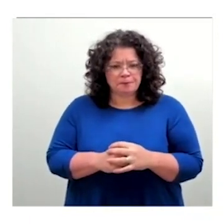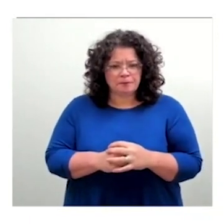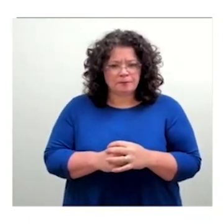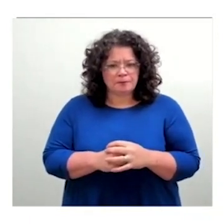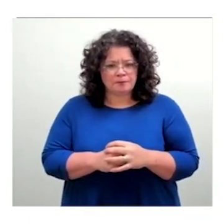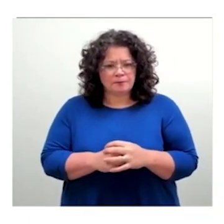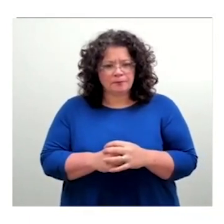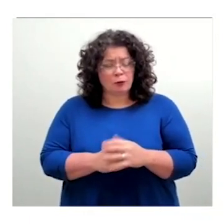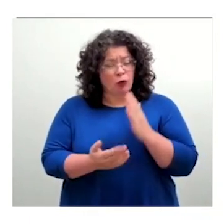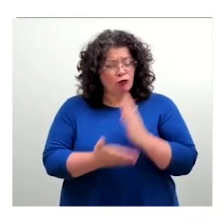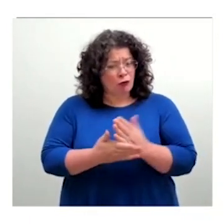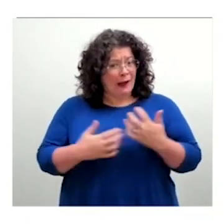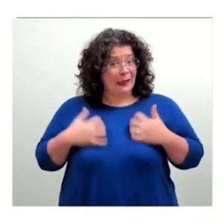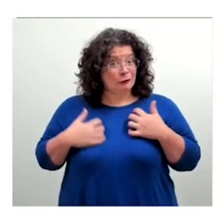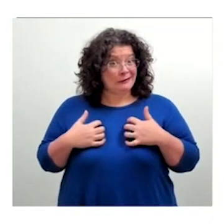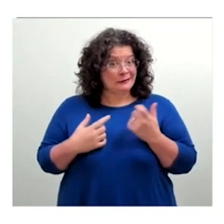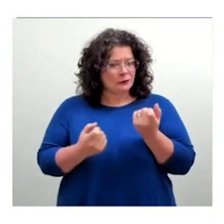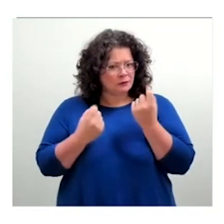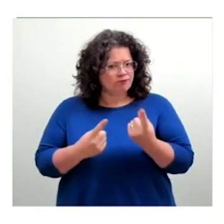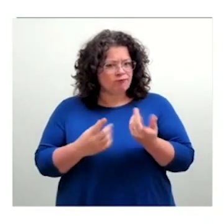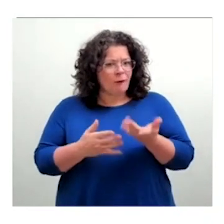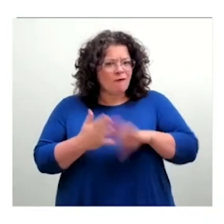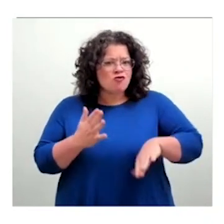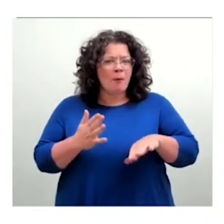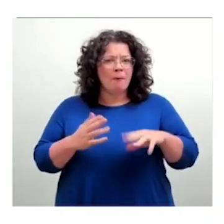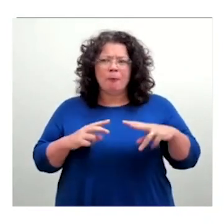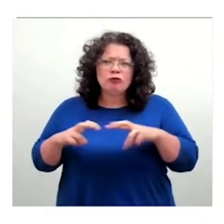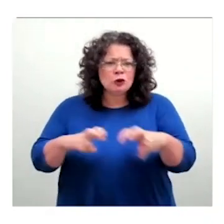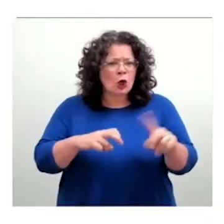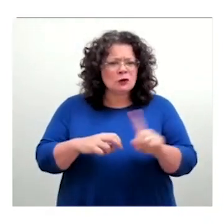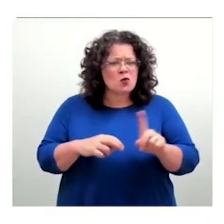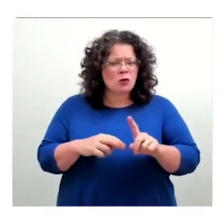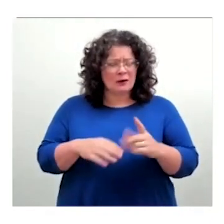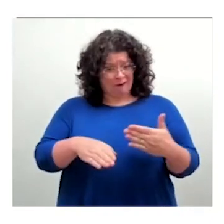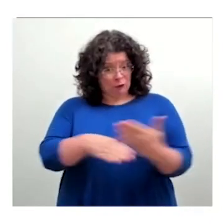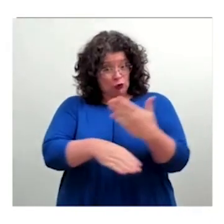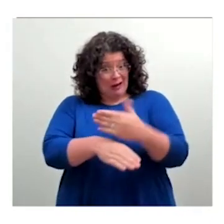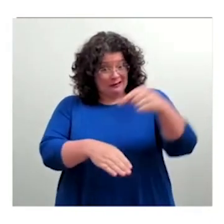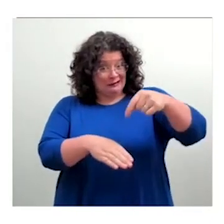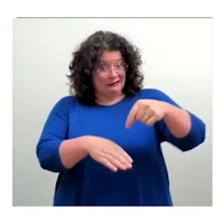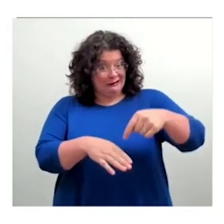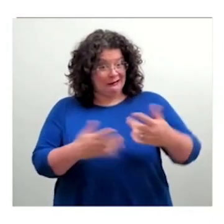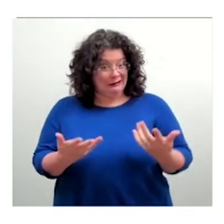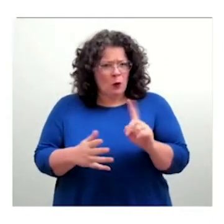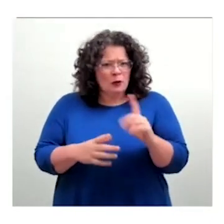was nice to have, and obviously that has a direct impact on the cost of any device.